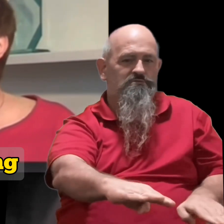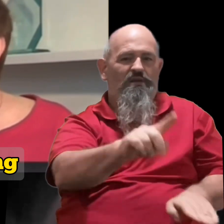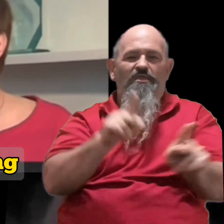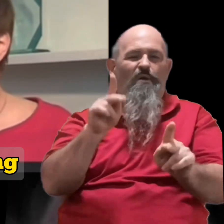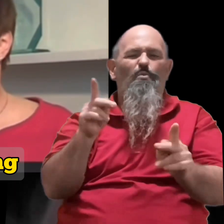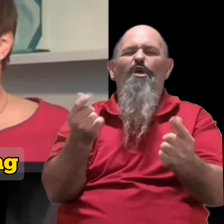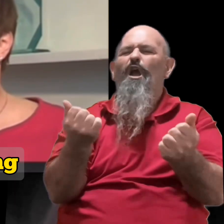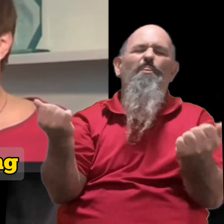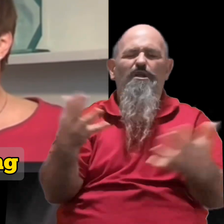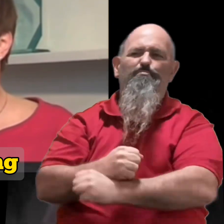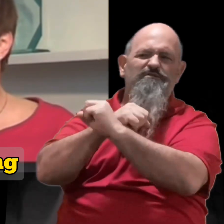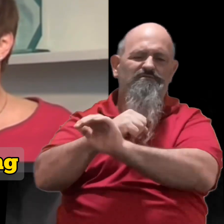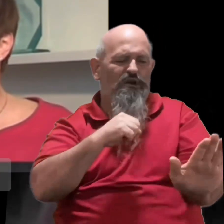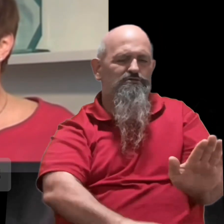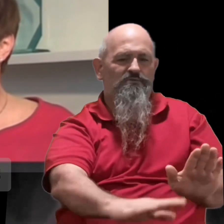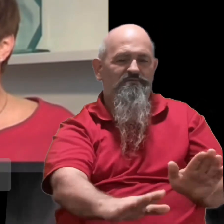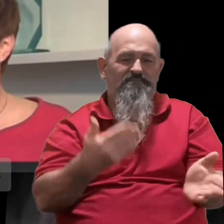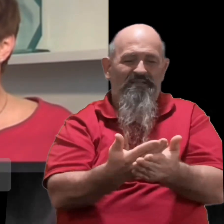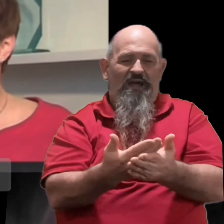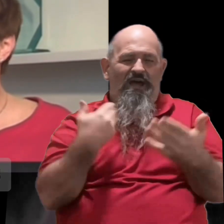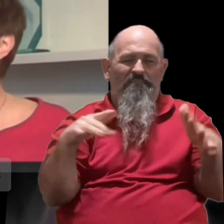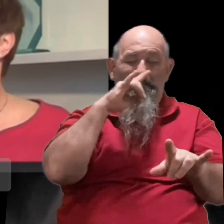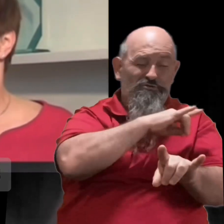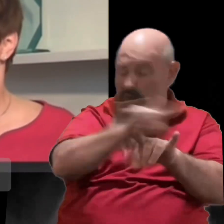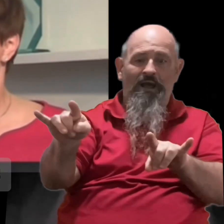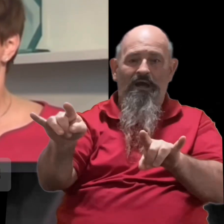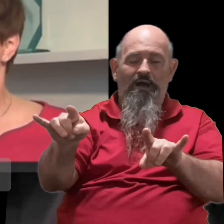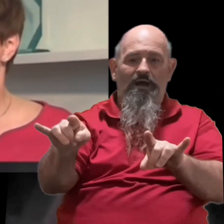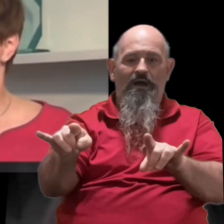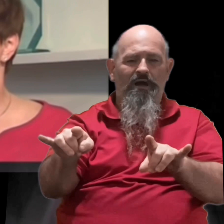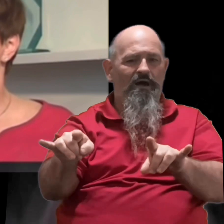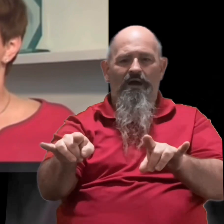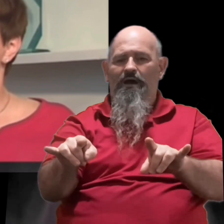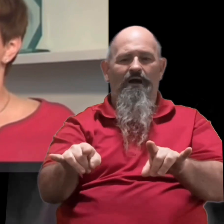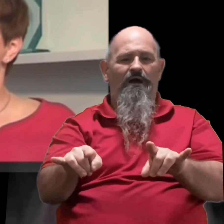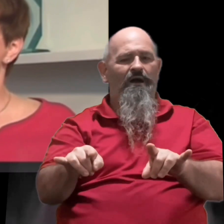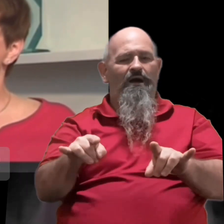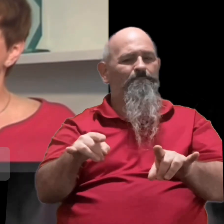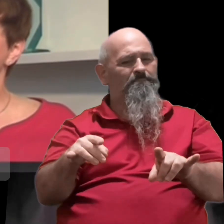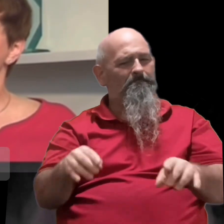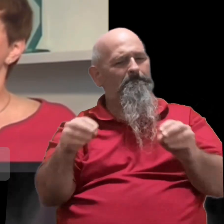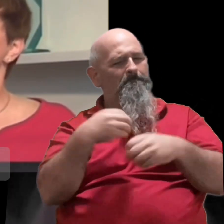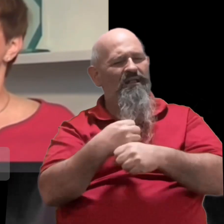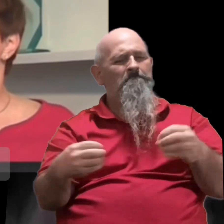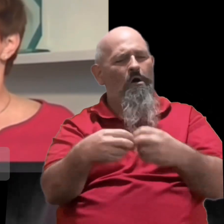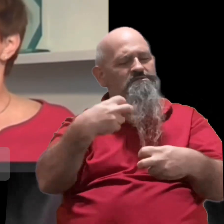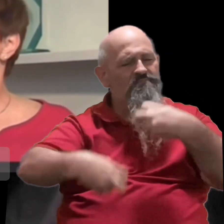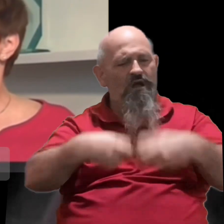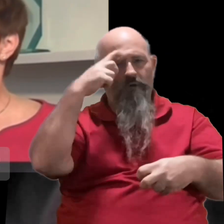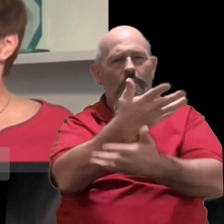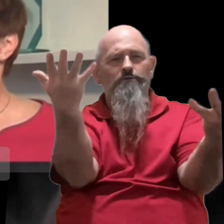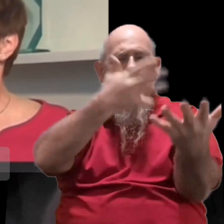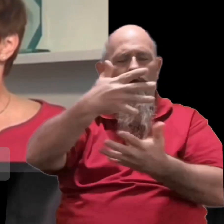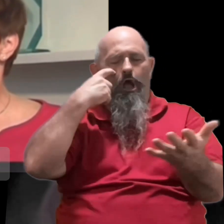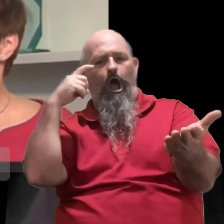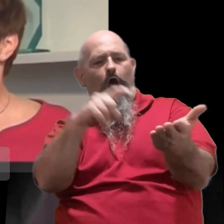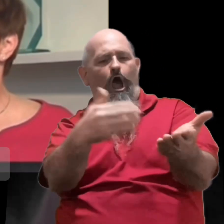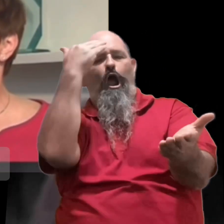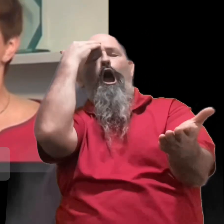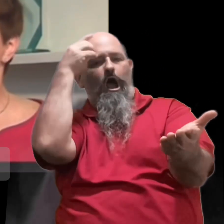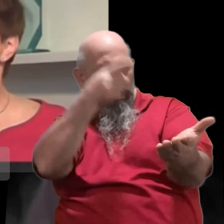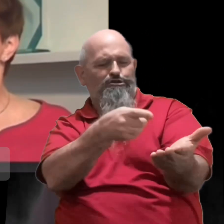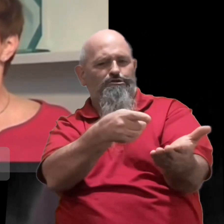They would do anything to protect their children. And the fact that that has been portrayed makes it more difficult for society